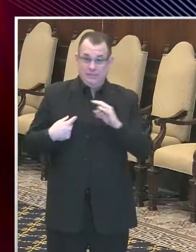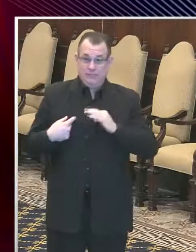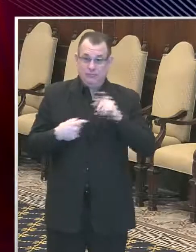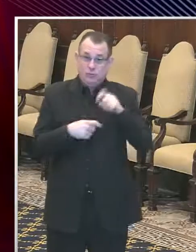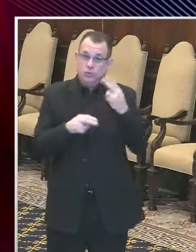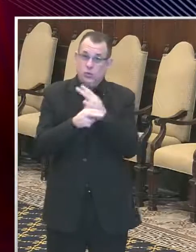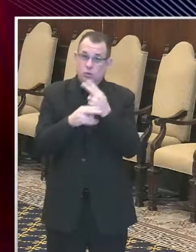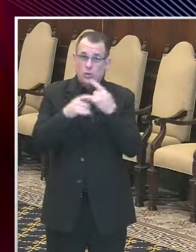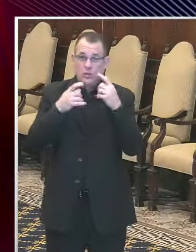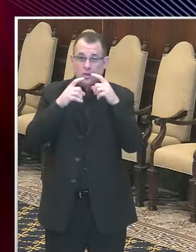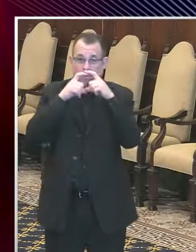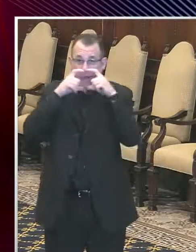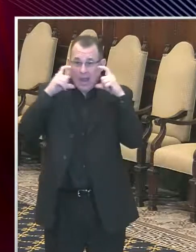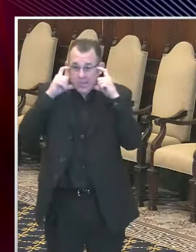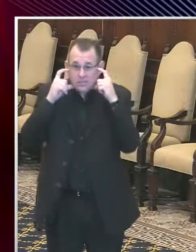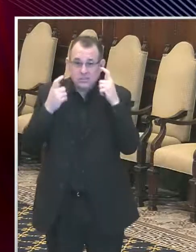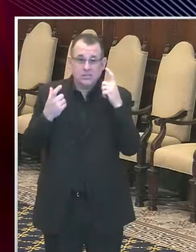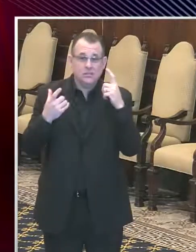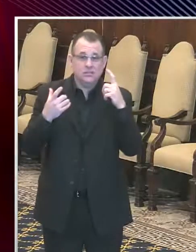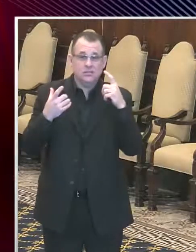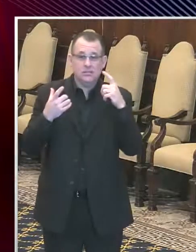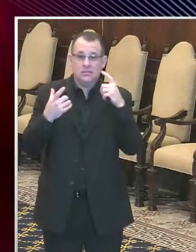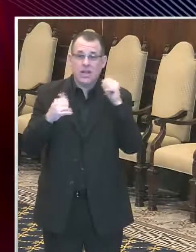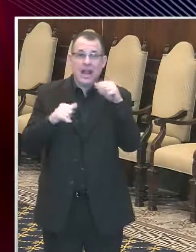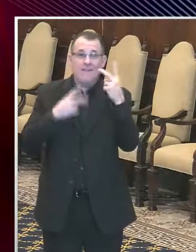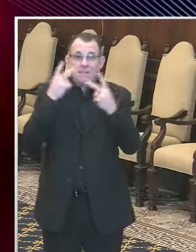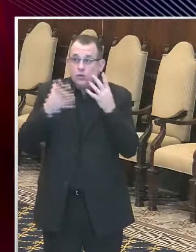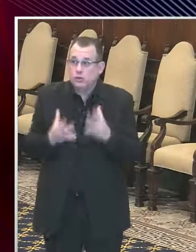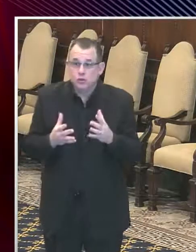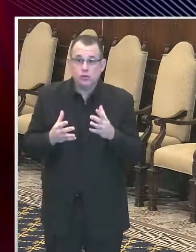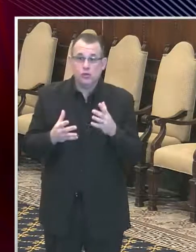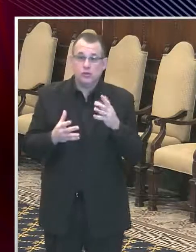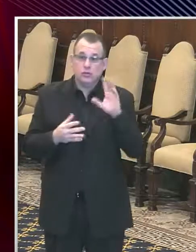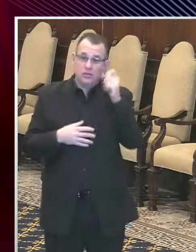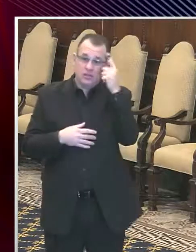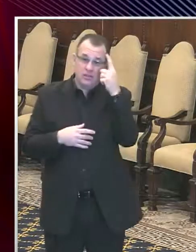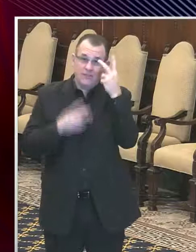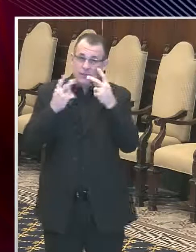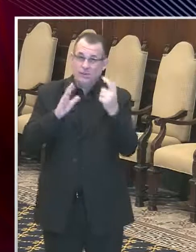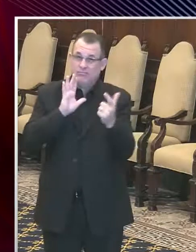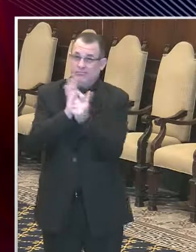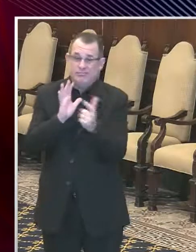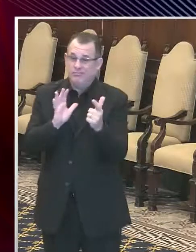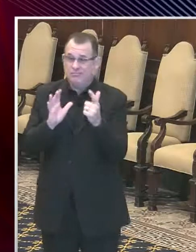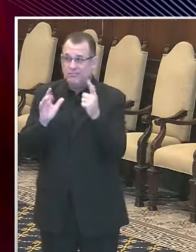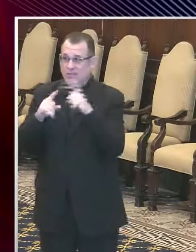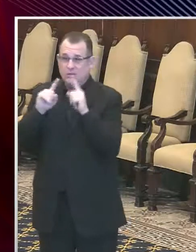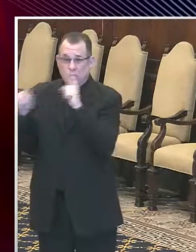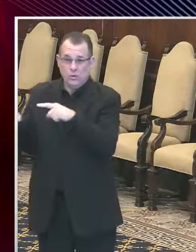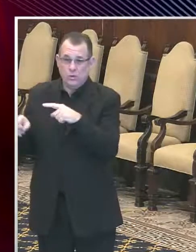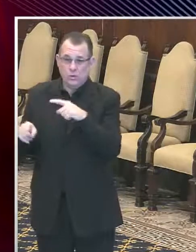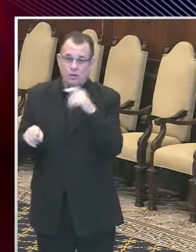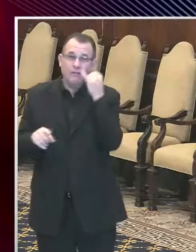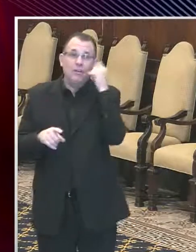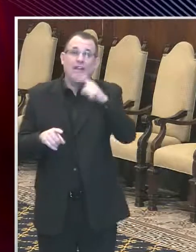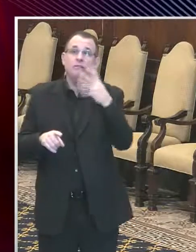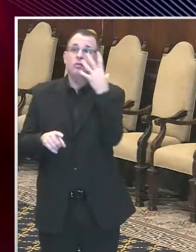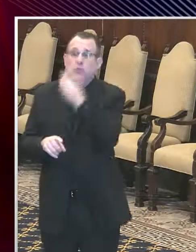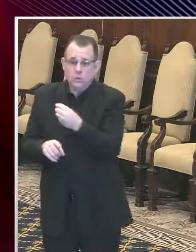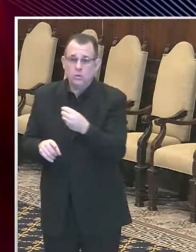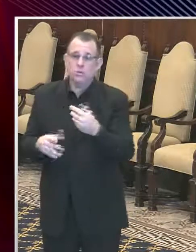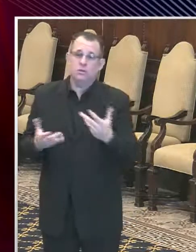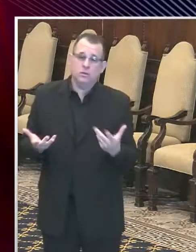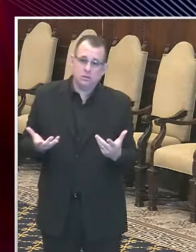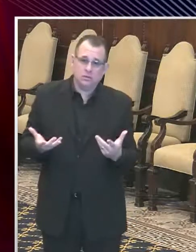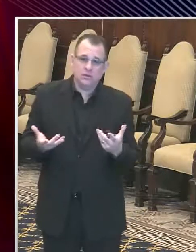the staff and any visitor who, visitors are prohibited, but anybody who has to go to the facility and every staff is screened when they come in to